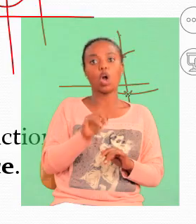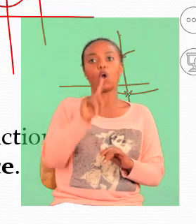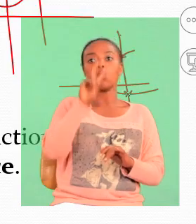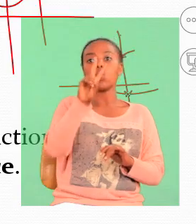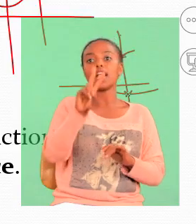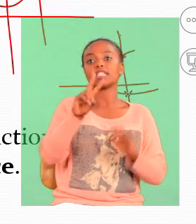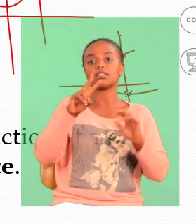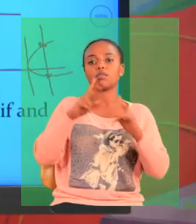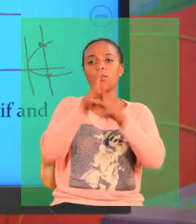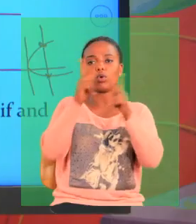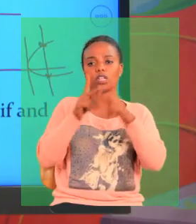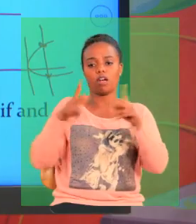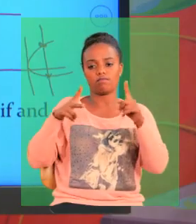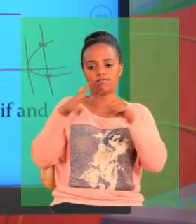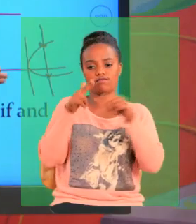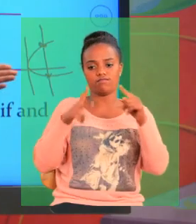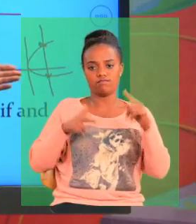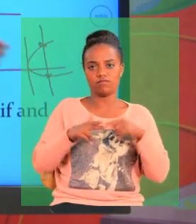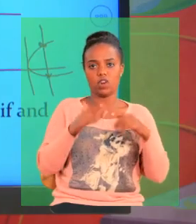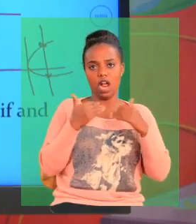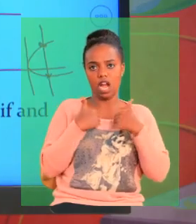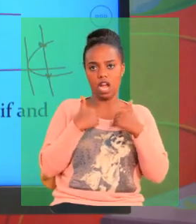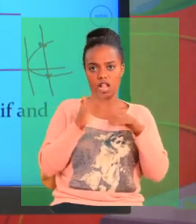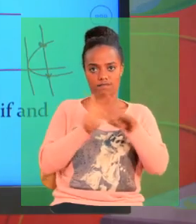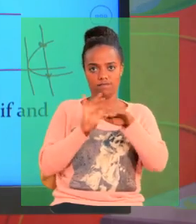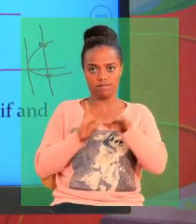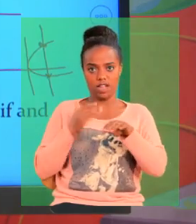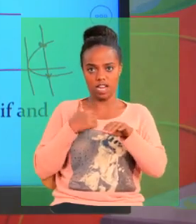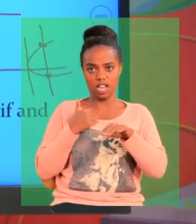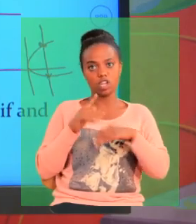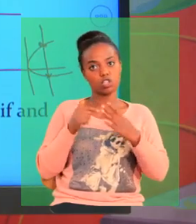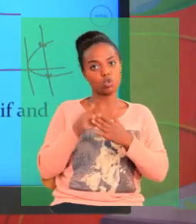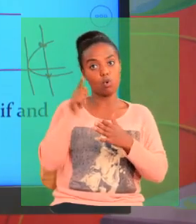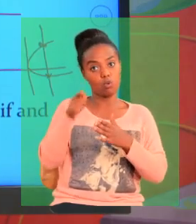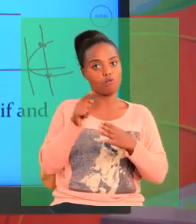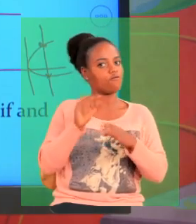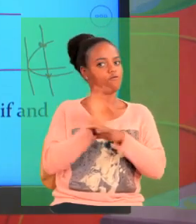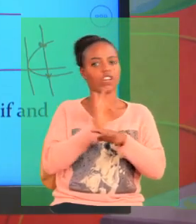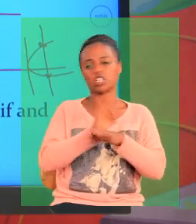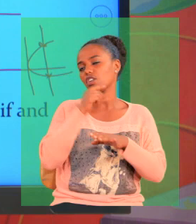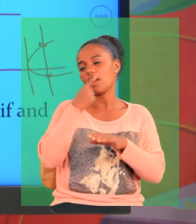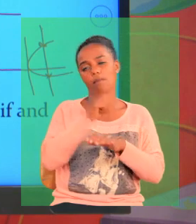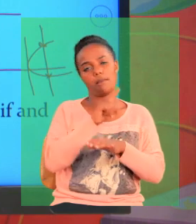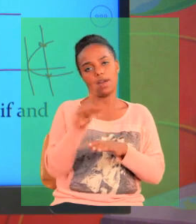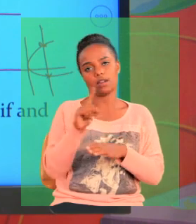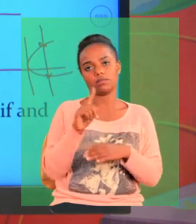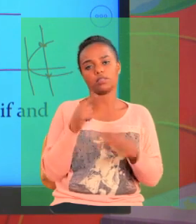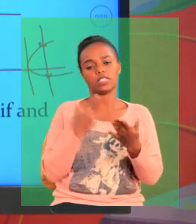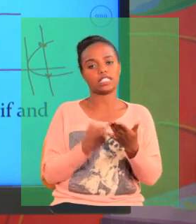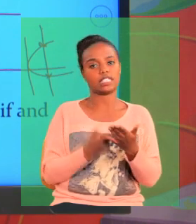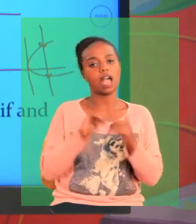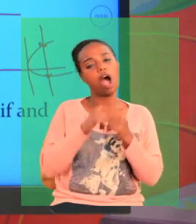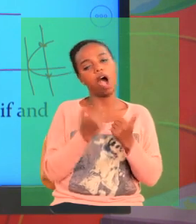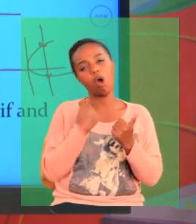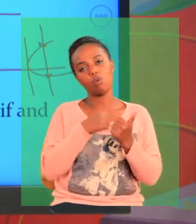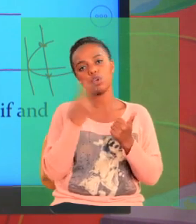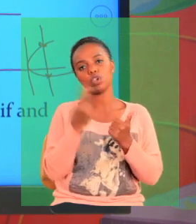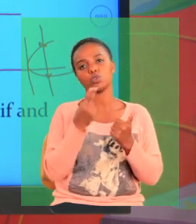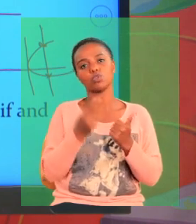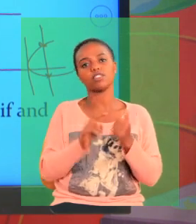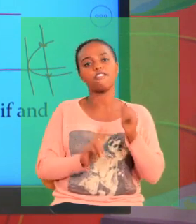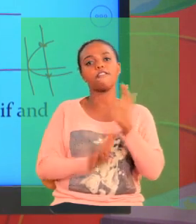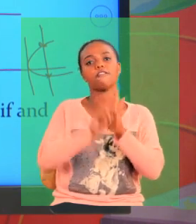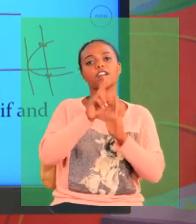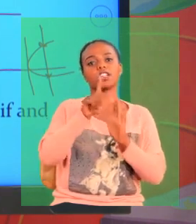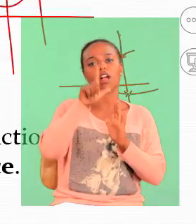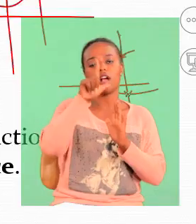than once. So this will not be a function. So this is how we use vertical line